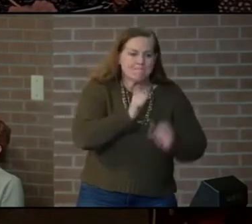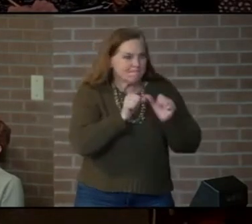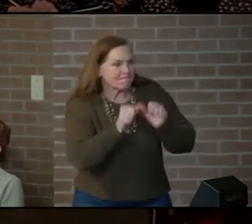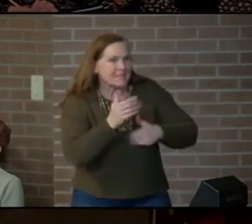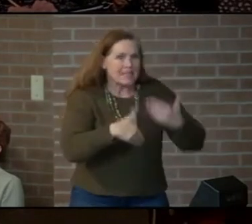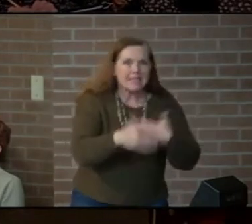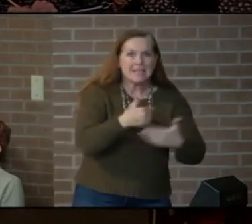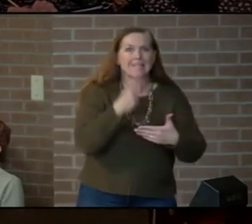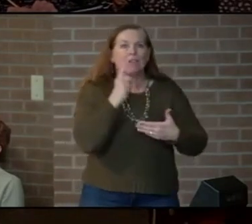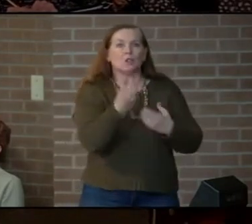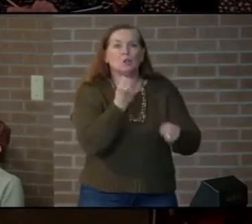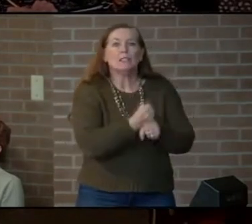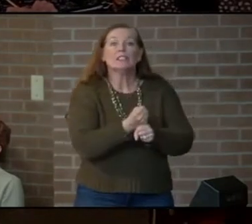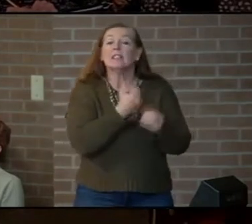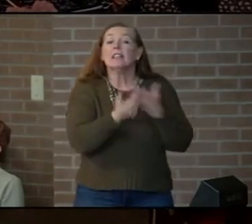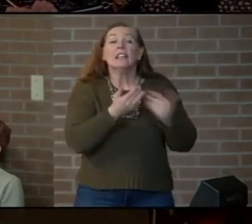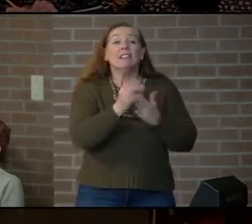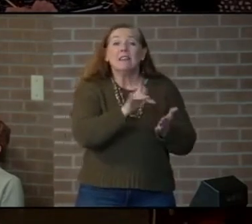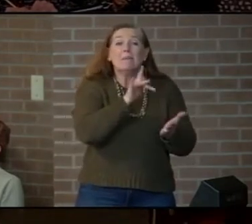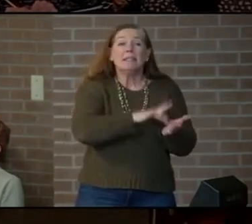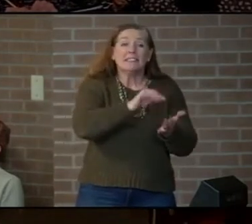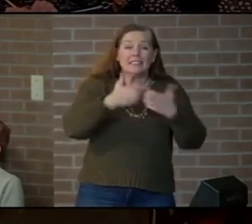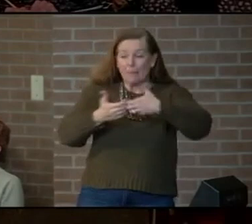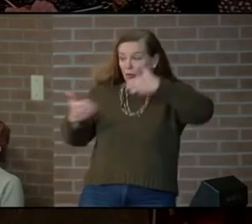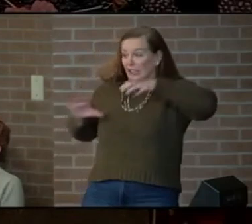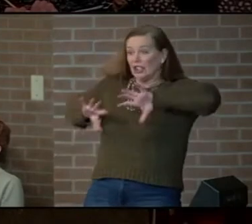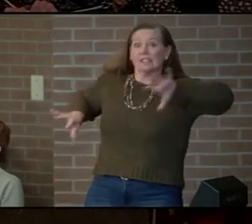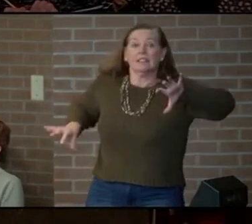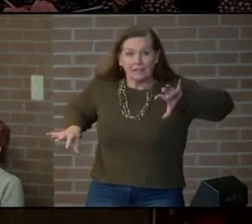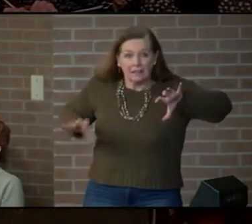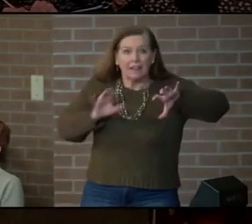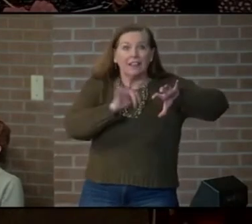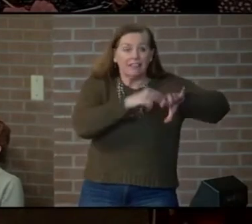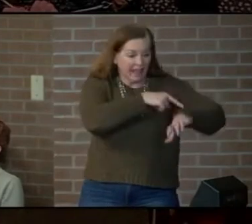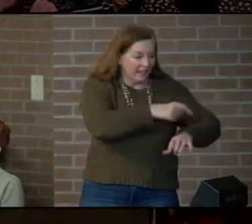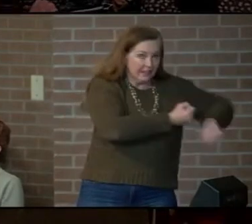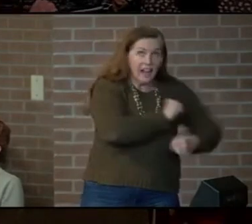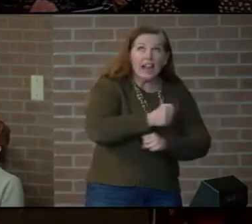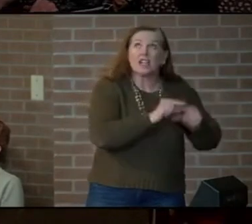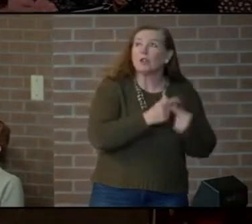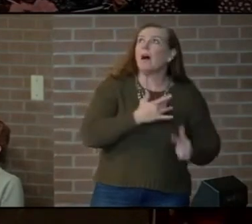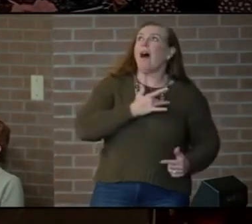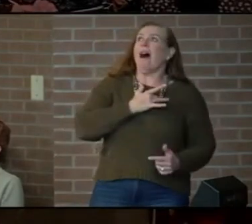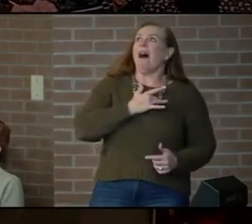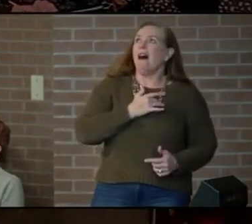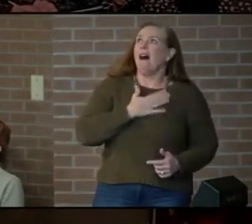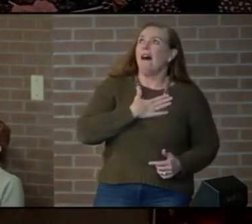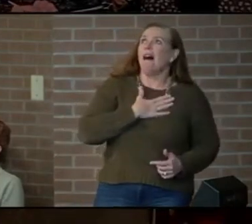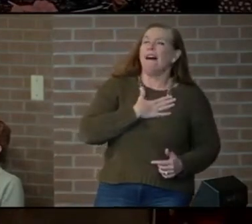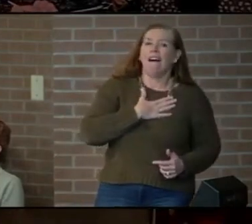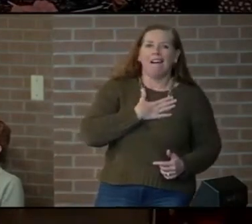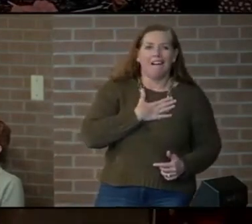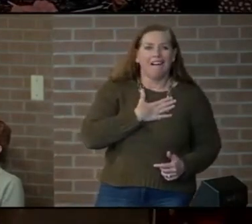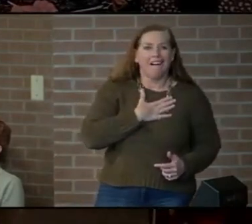those 2 years, even in the midst of separation, was what touched the hearts of this kayaking group. And